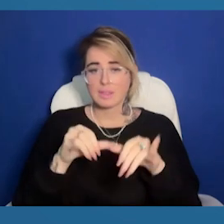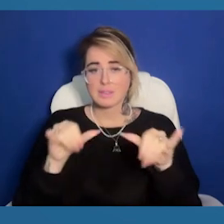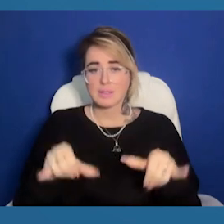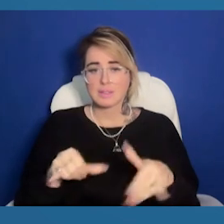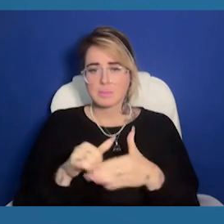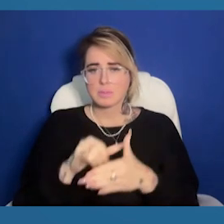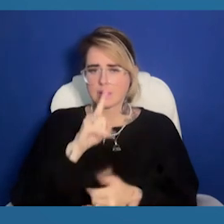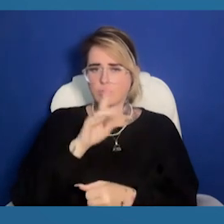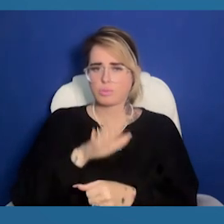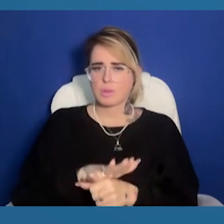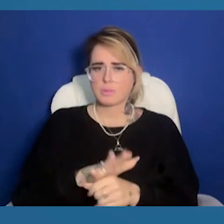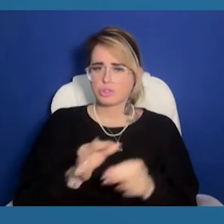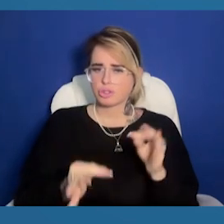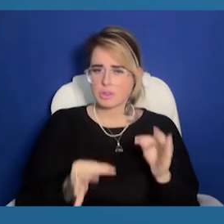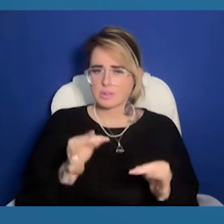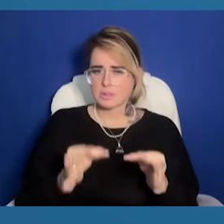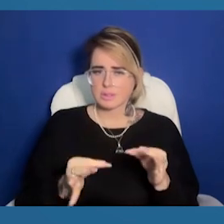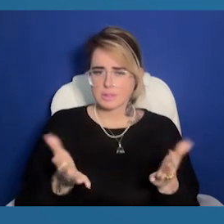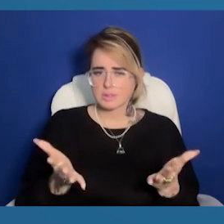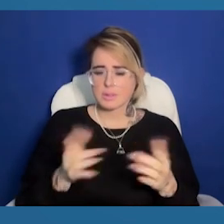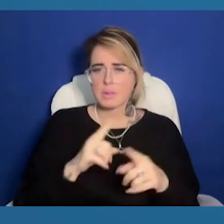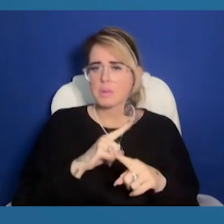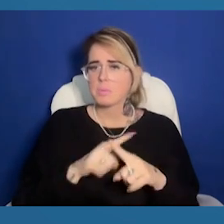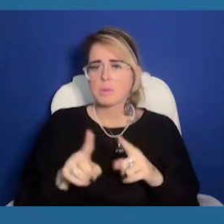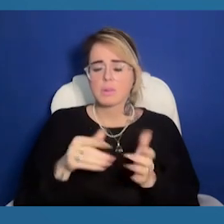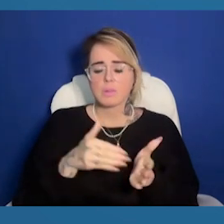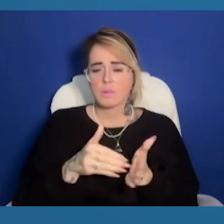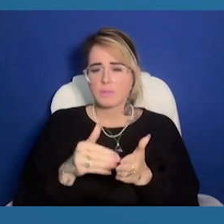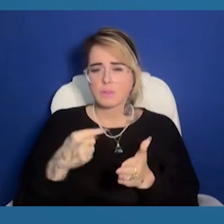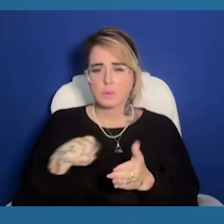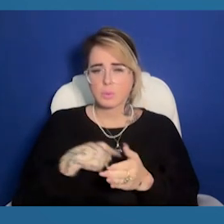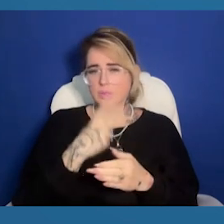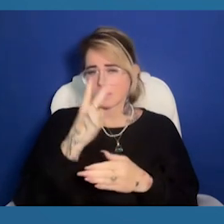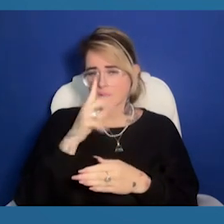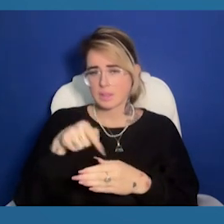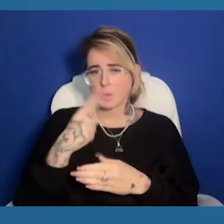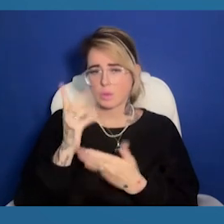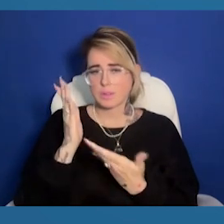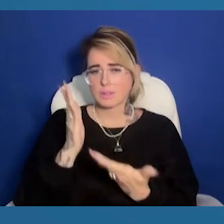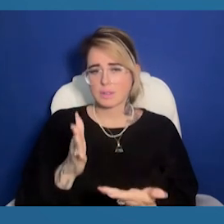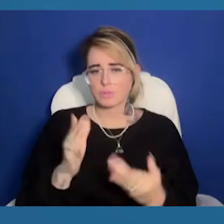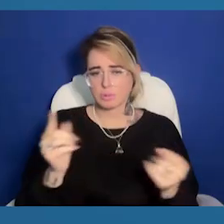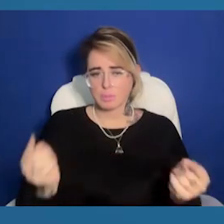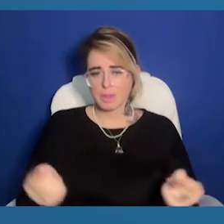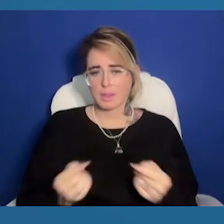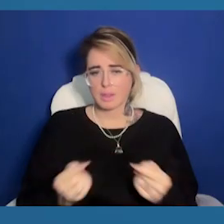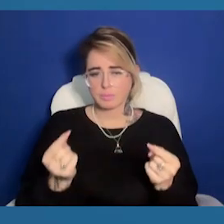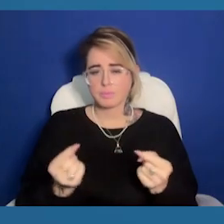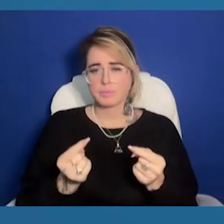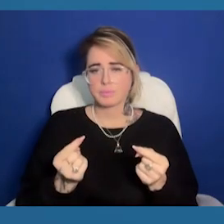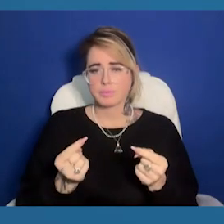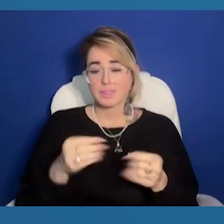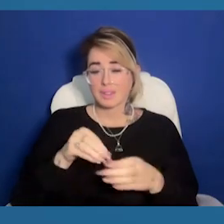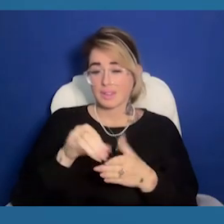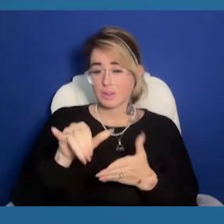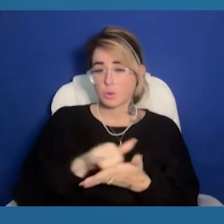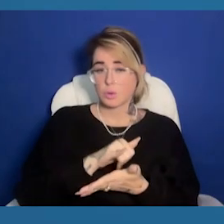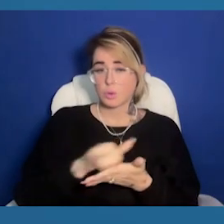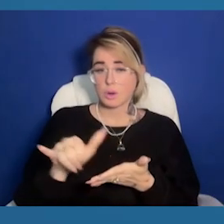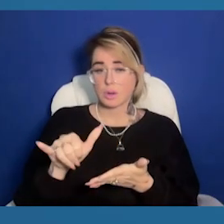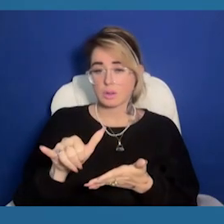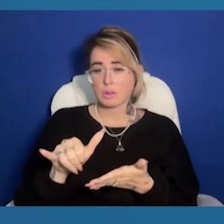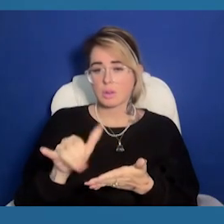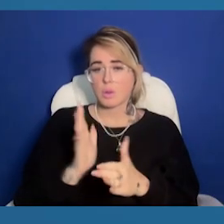promised justice, but far too often only delivered pain. In New York,